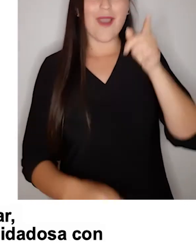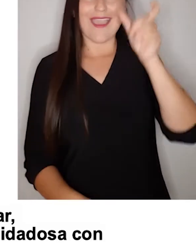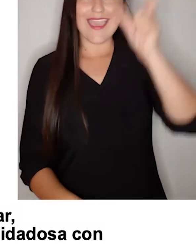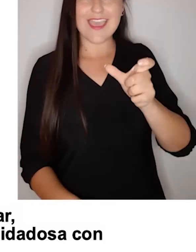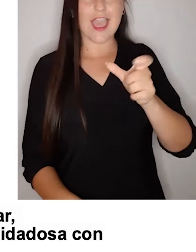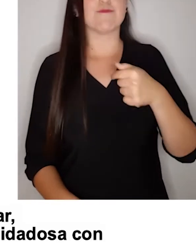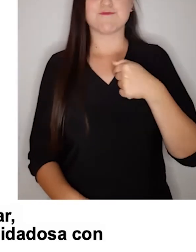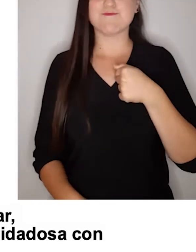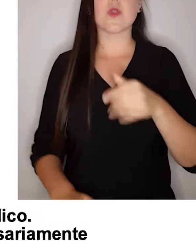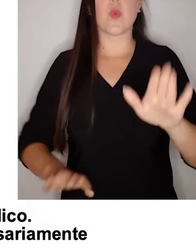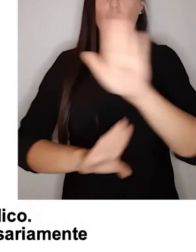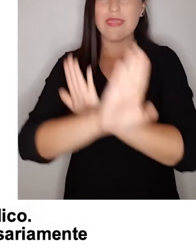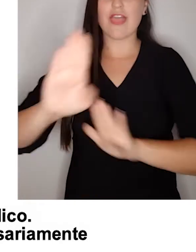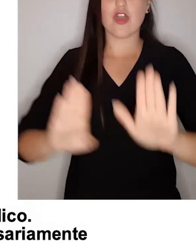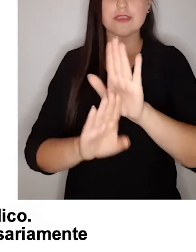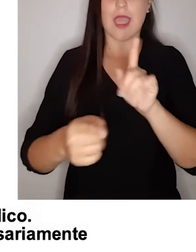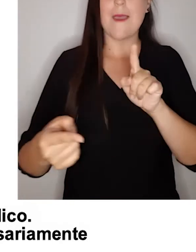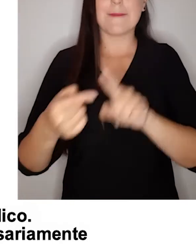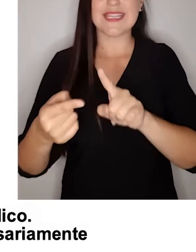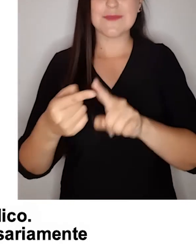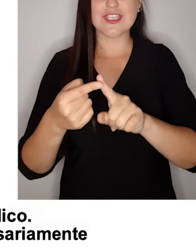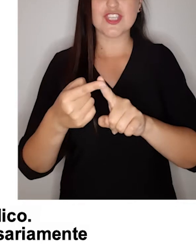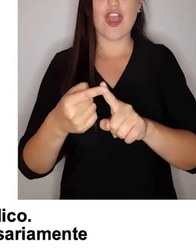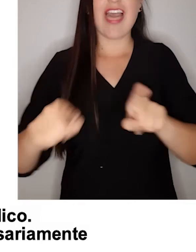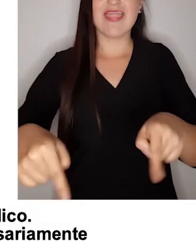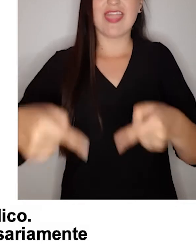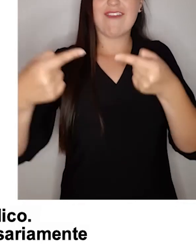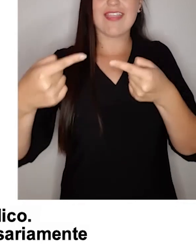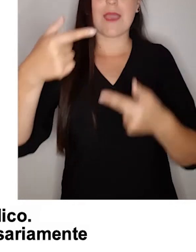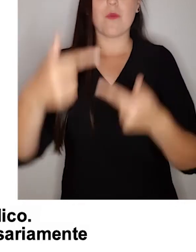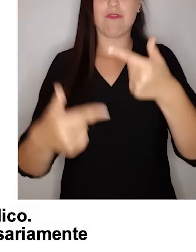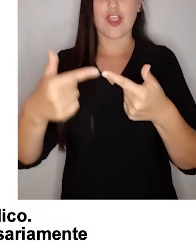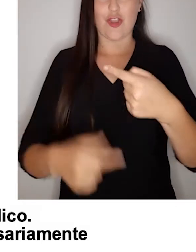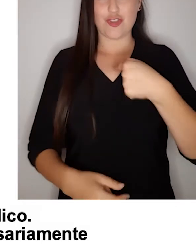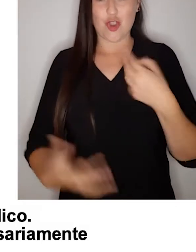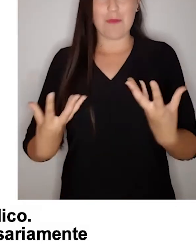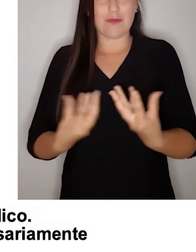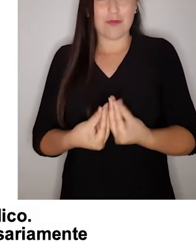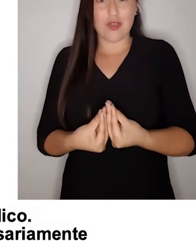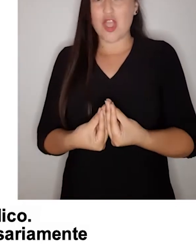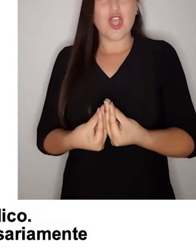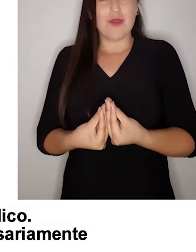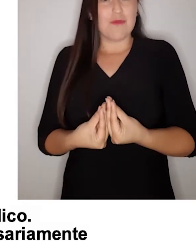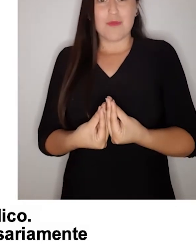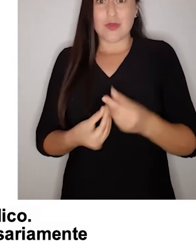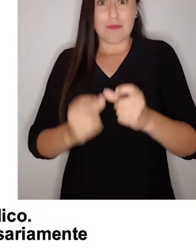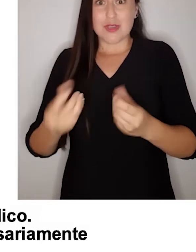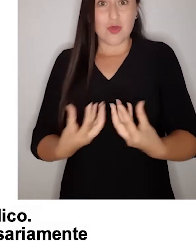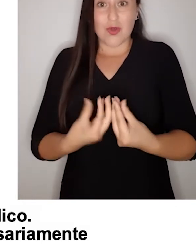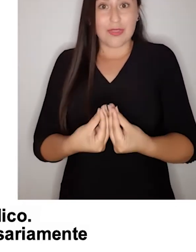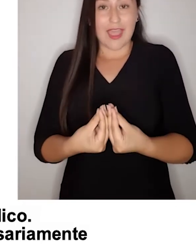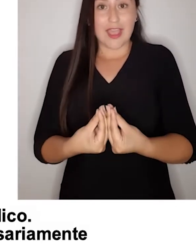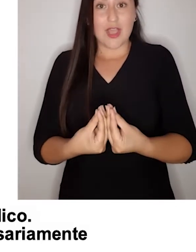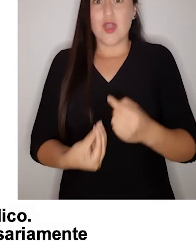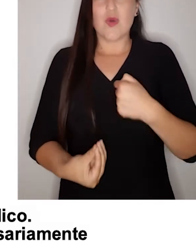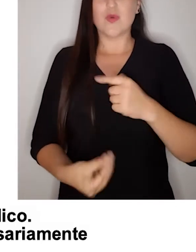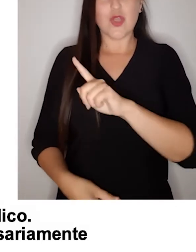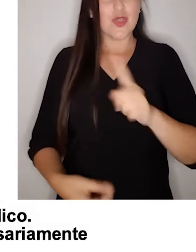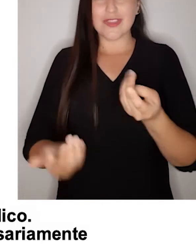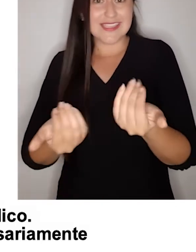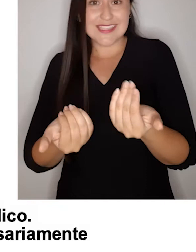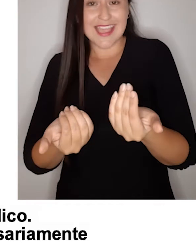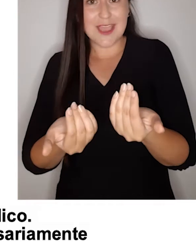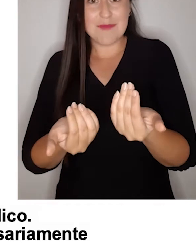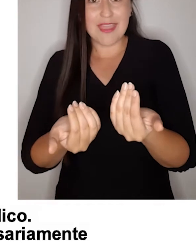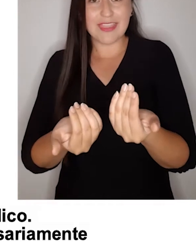with participating in public debate. She said, quote, "As a minority, you aren't necessarily met